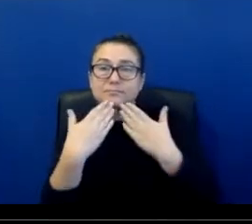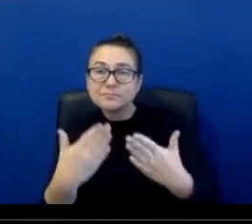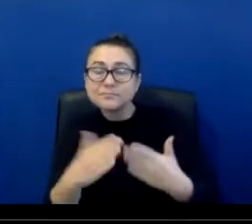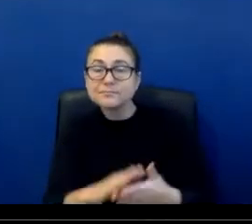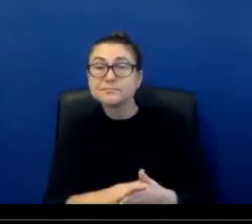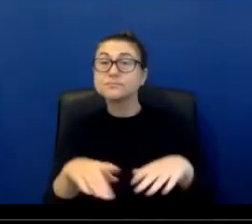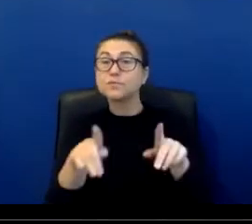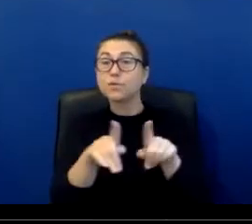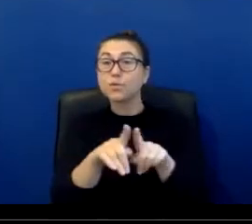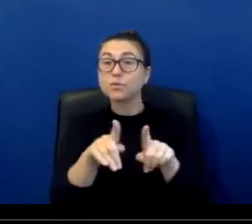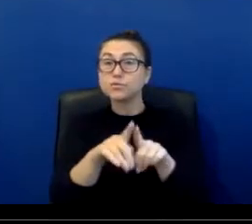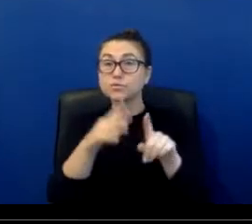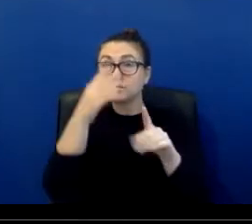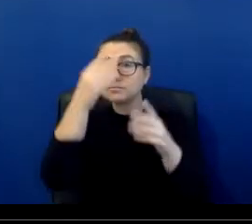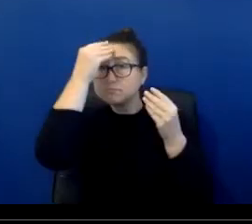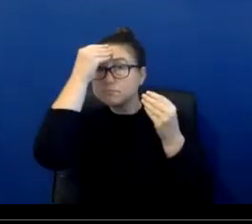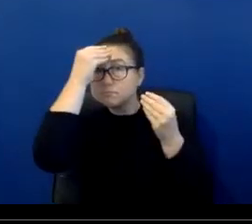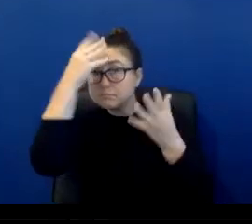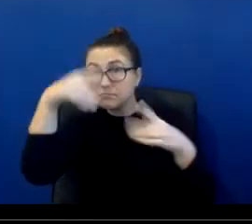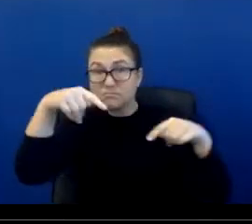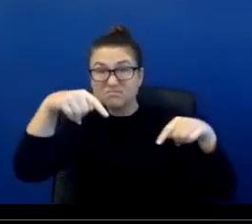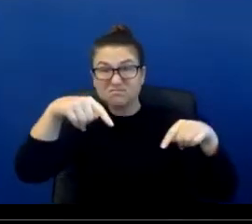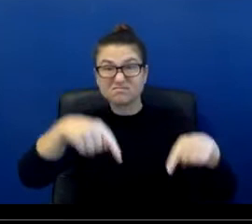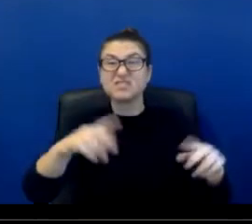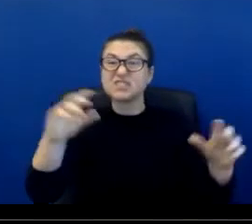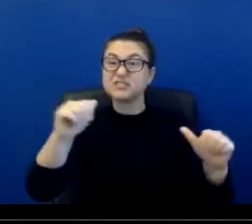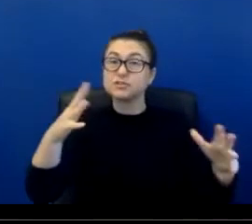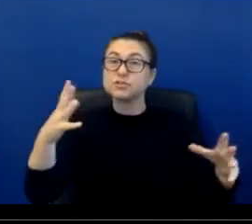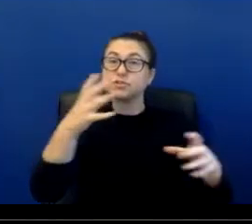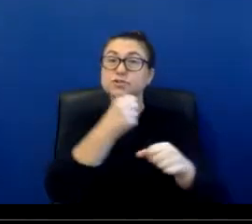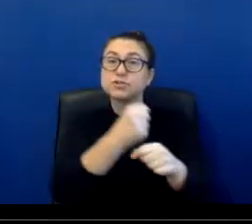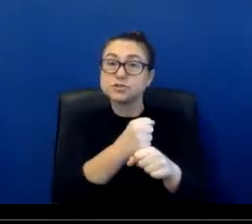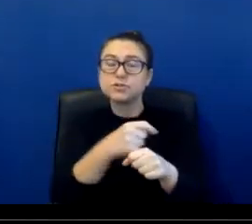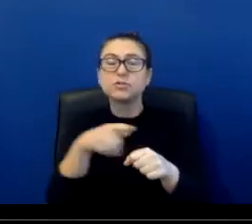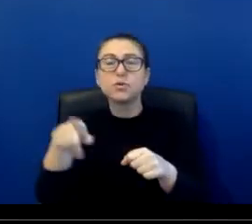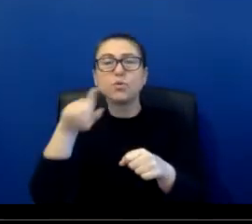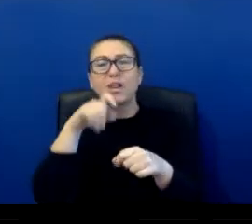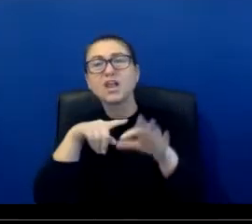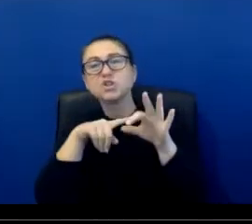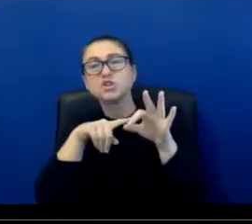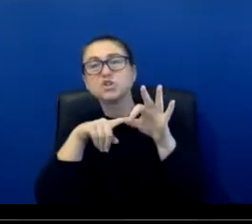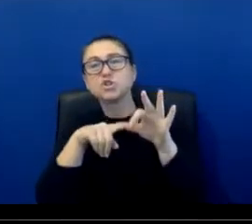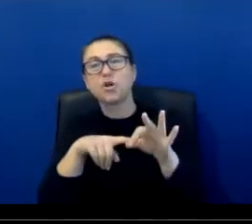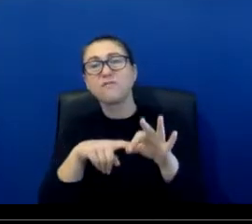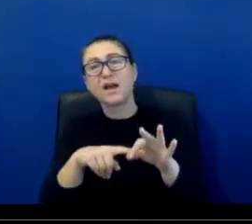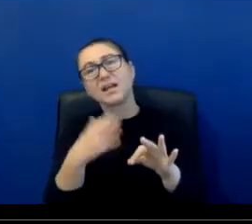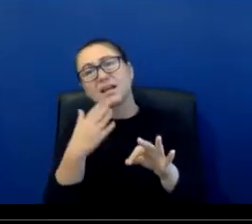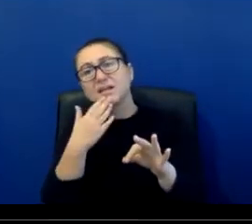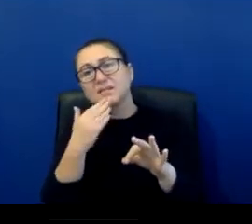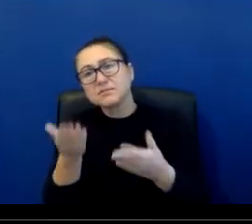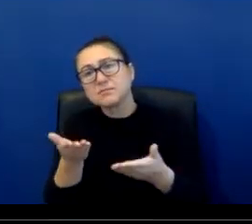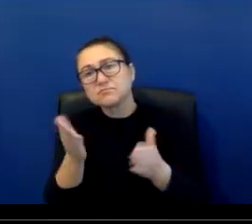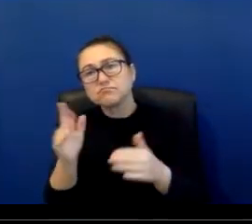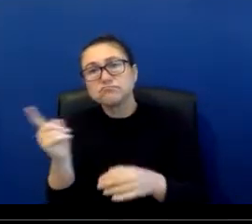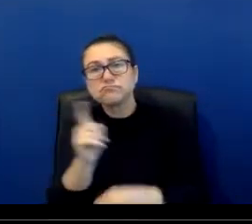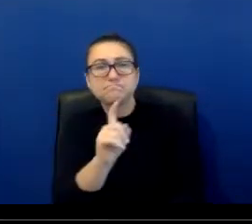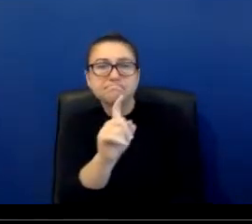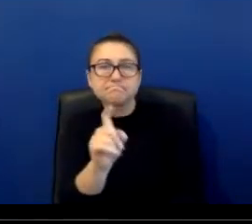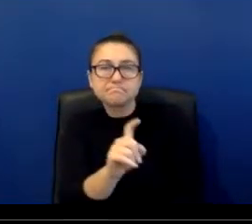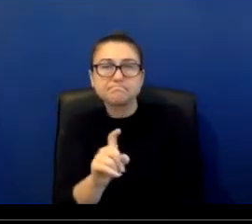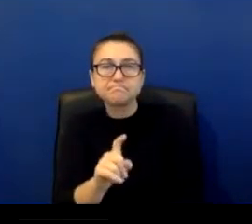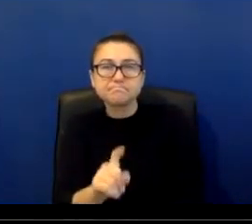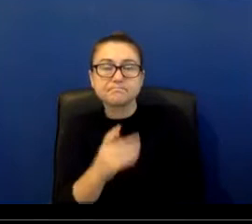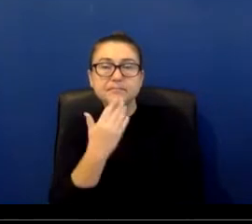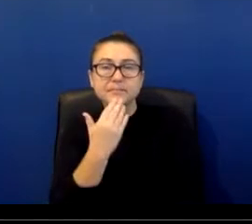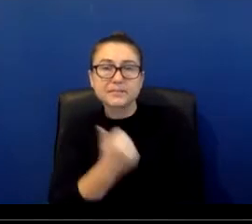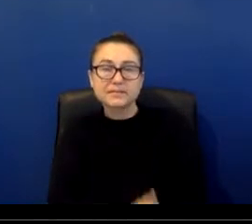reminder that when we close the webinar today, you'll get a survey, and we'd really appreciate your feedback about this webinar,